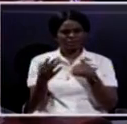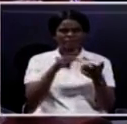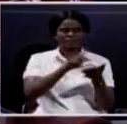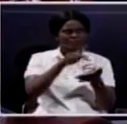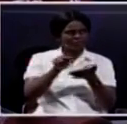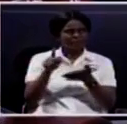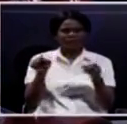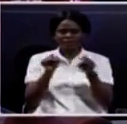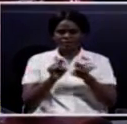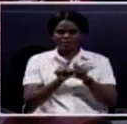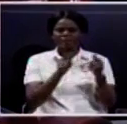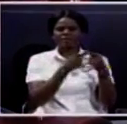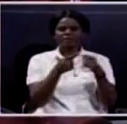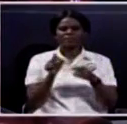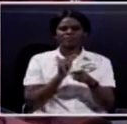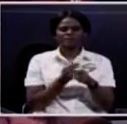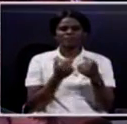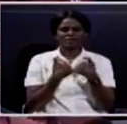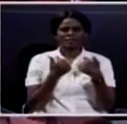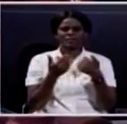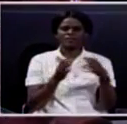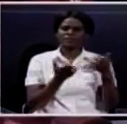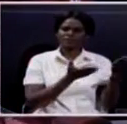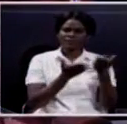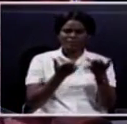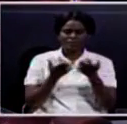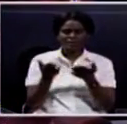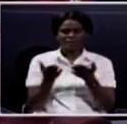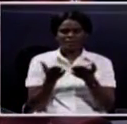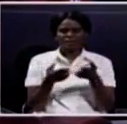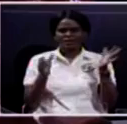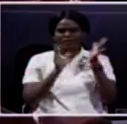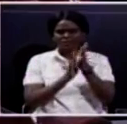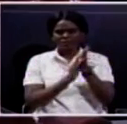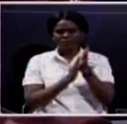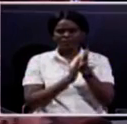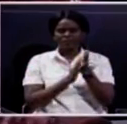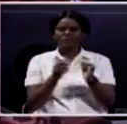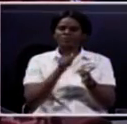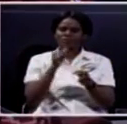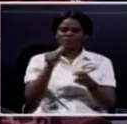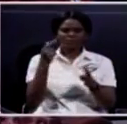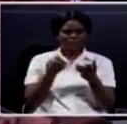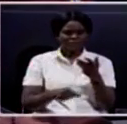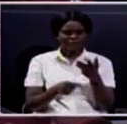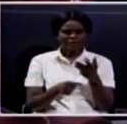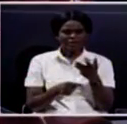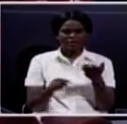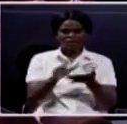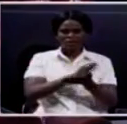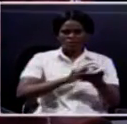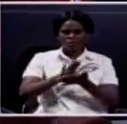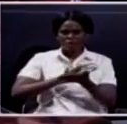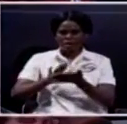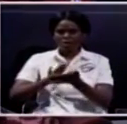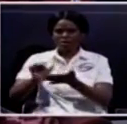take cobra. you have we to have provided in that circular that schools must not demand for cobra, schools must not